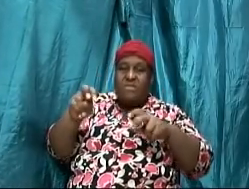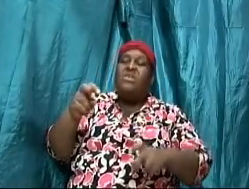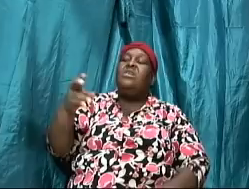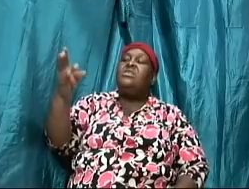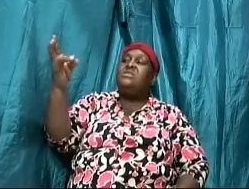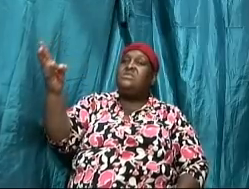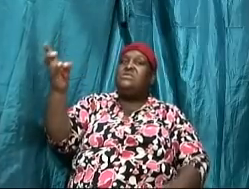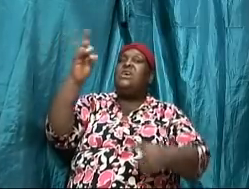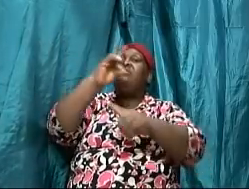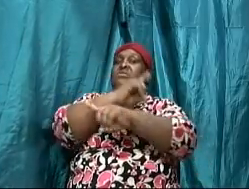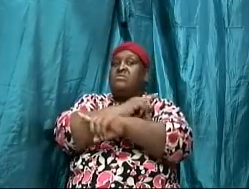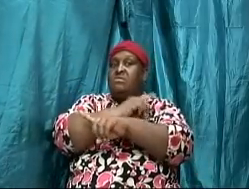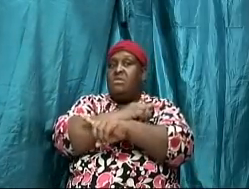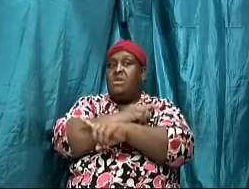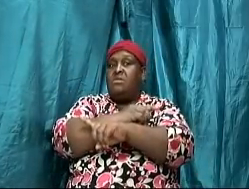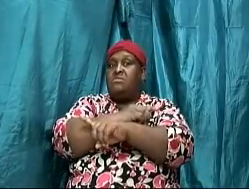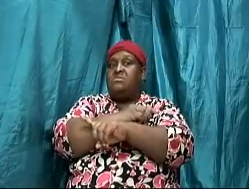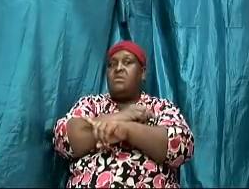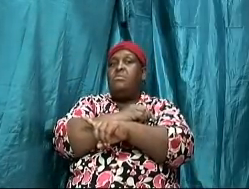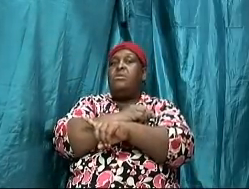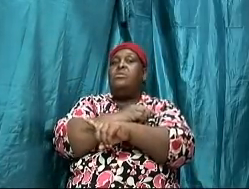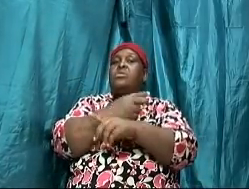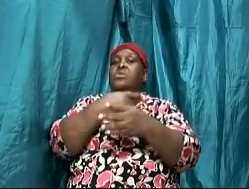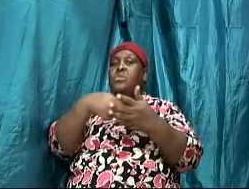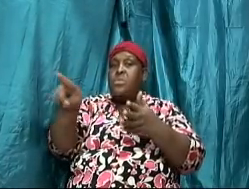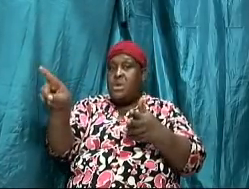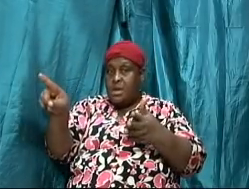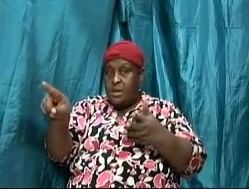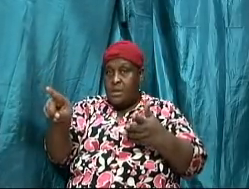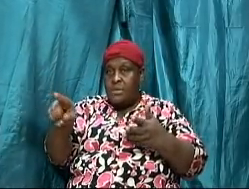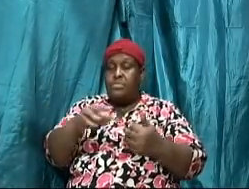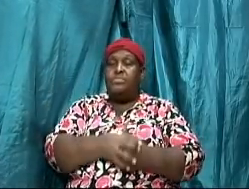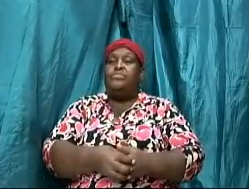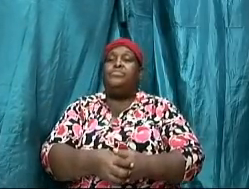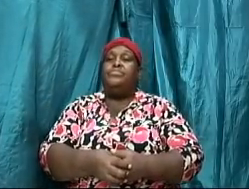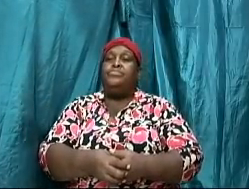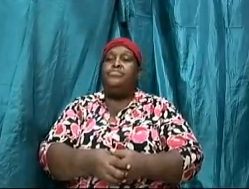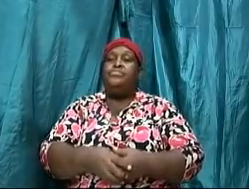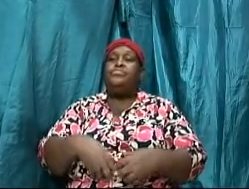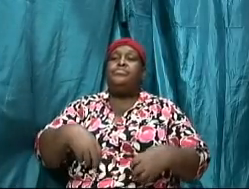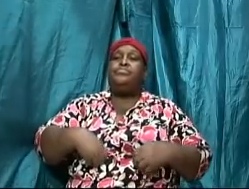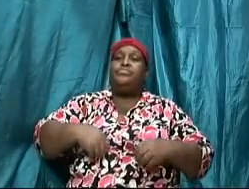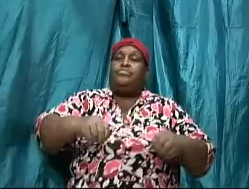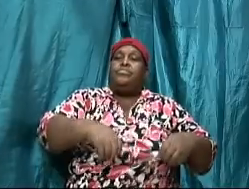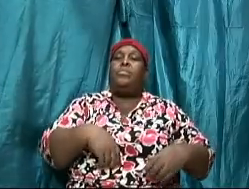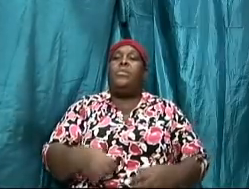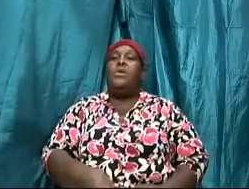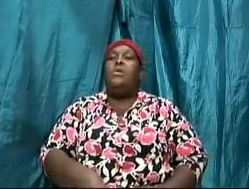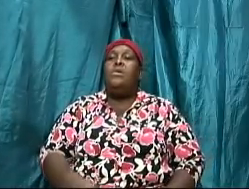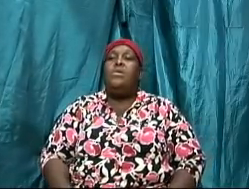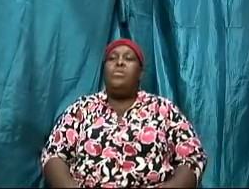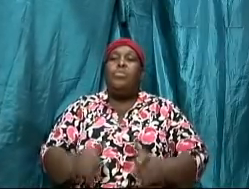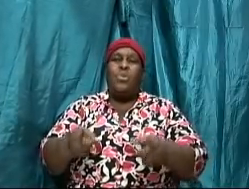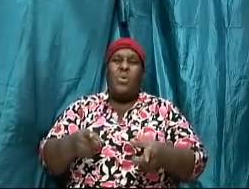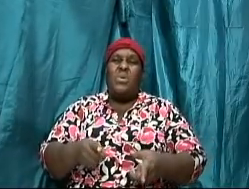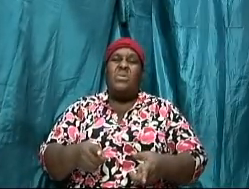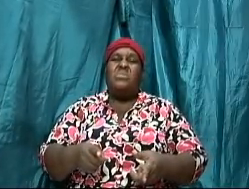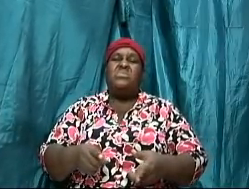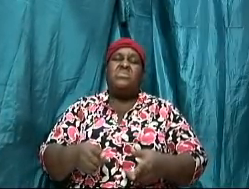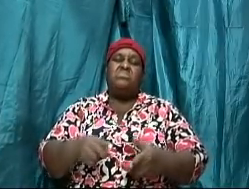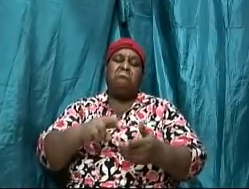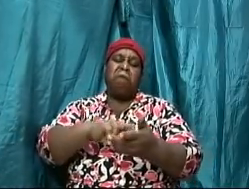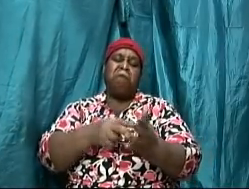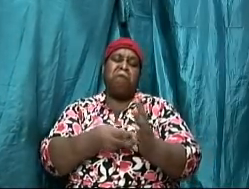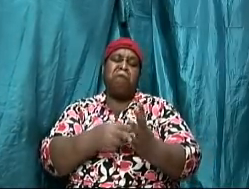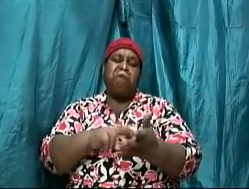weekly. But let us take it a little deeper to make a point. We're going to define something that God is going